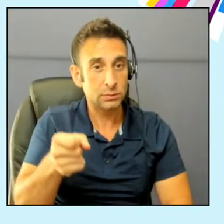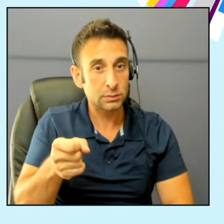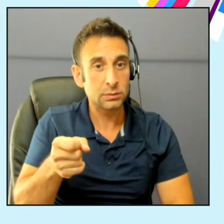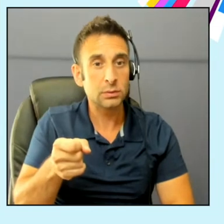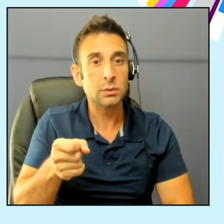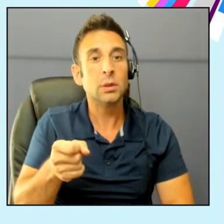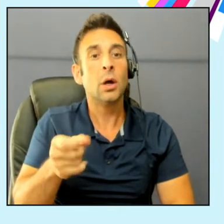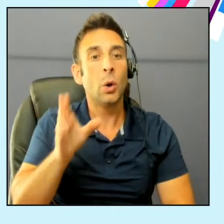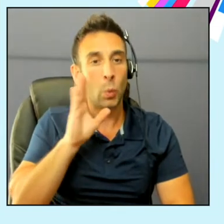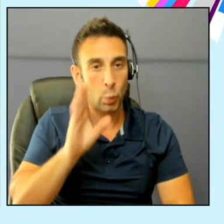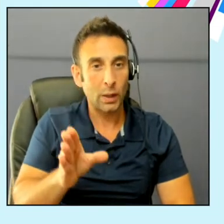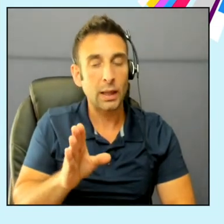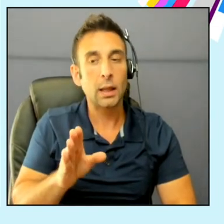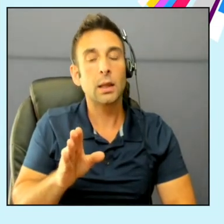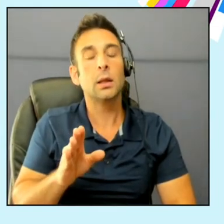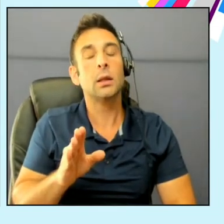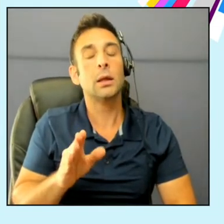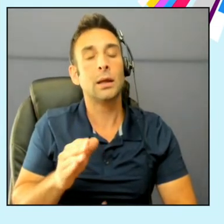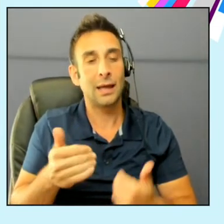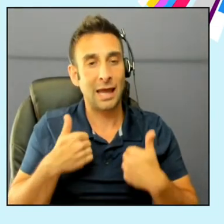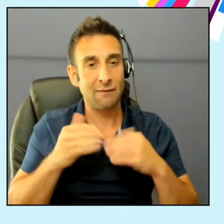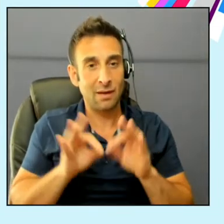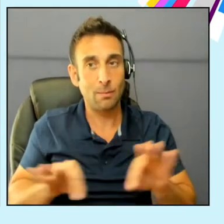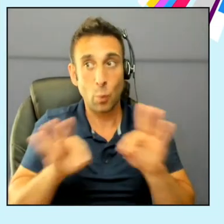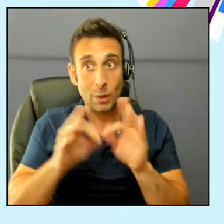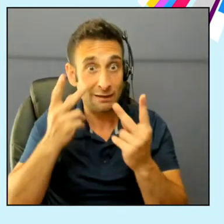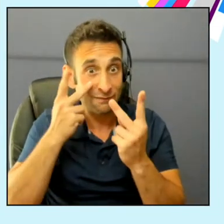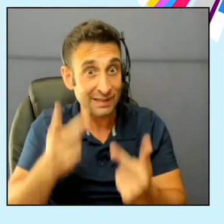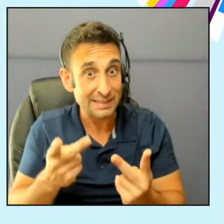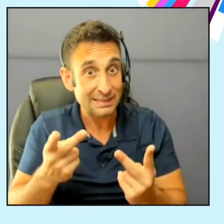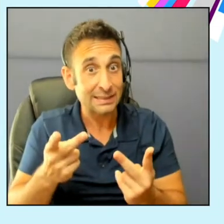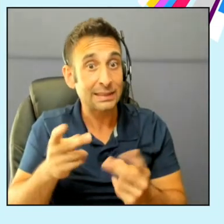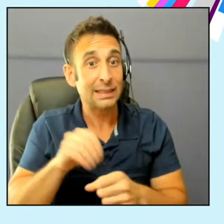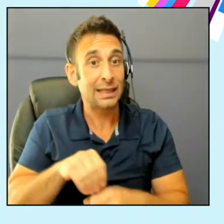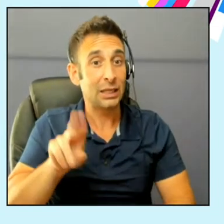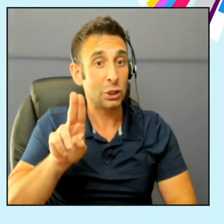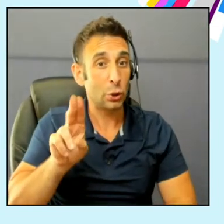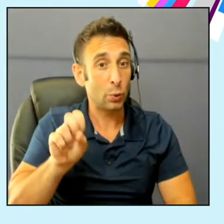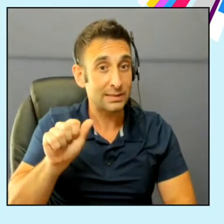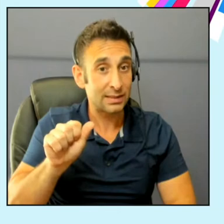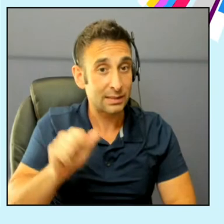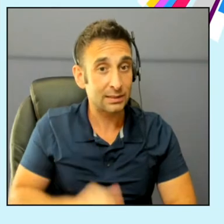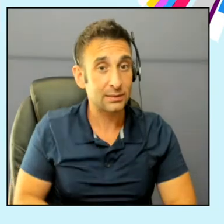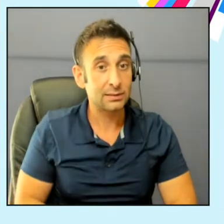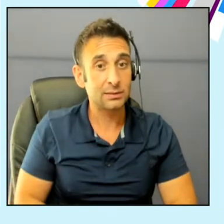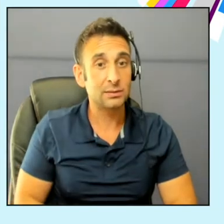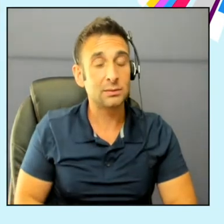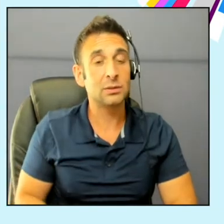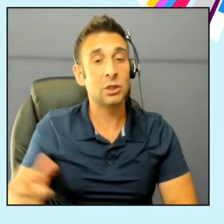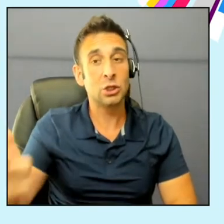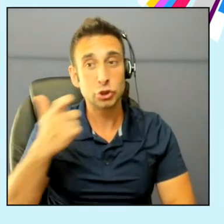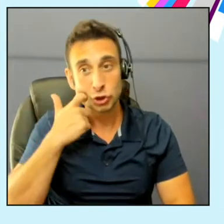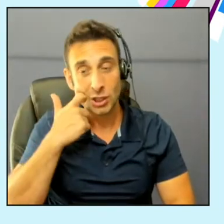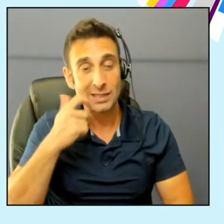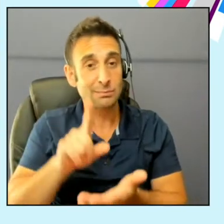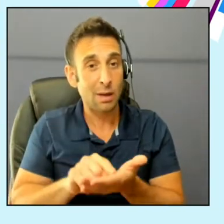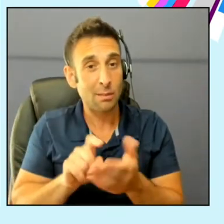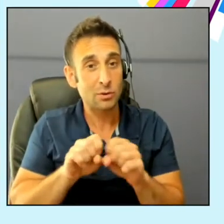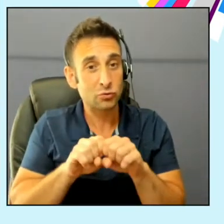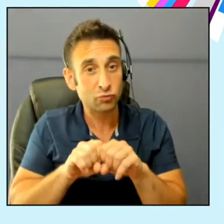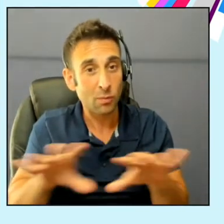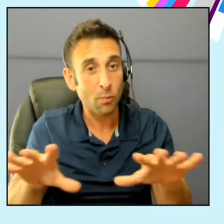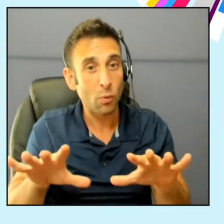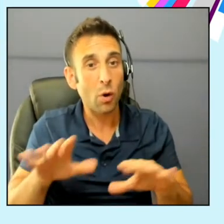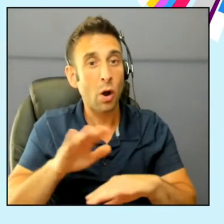will be conducting, for example, a very important visit to the USA, has just relaunched his report on health and the impacts